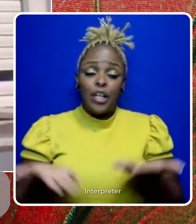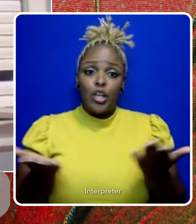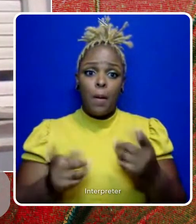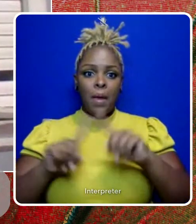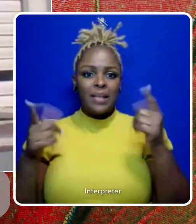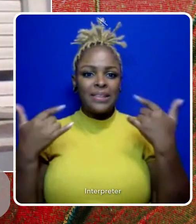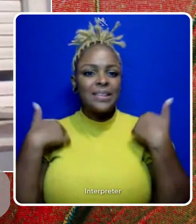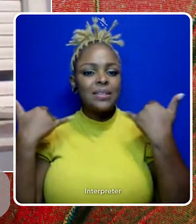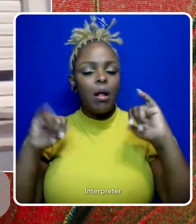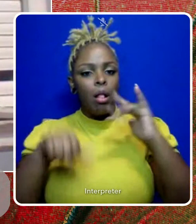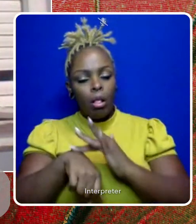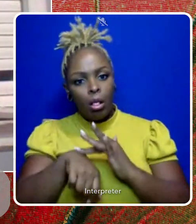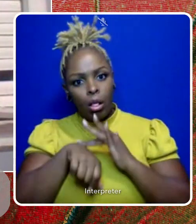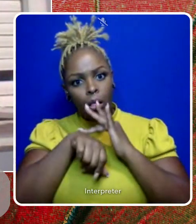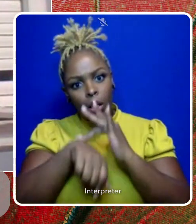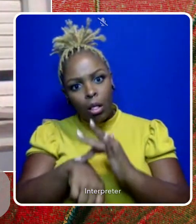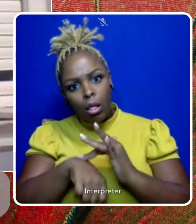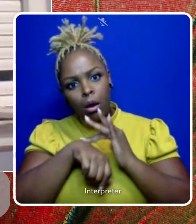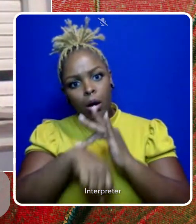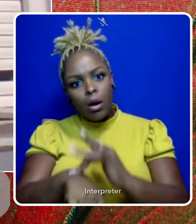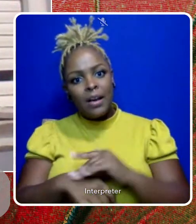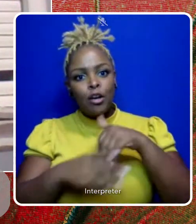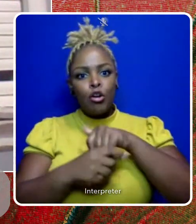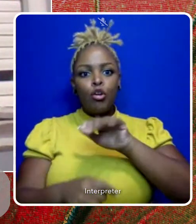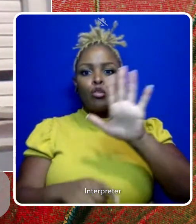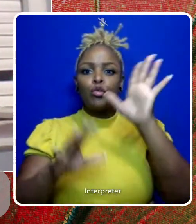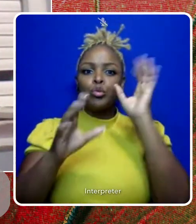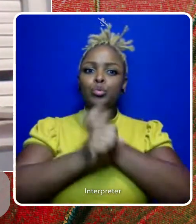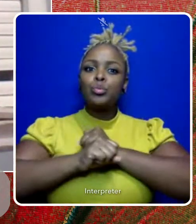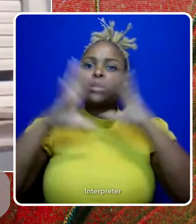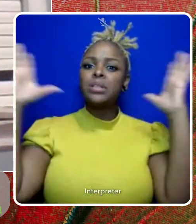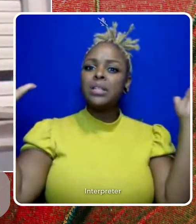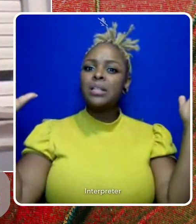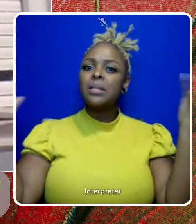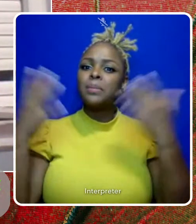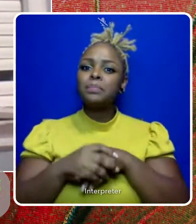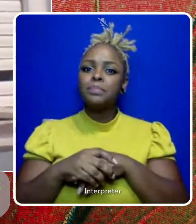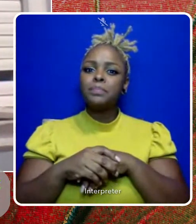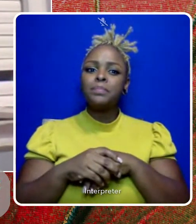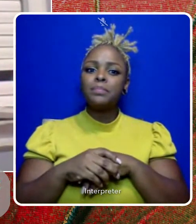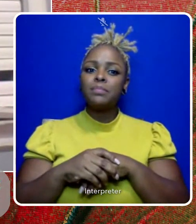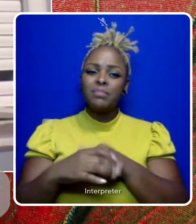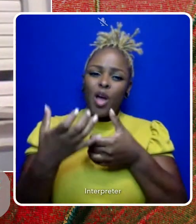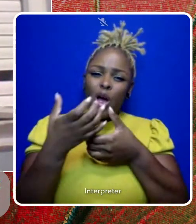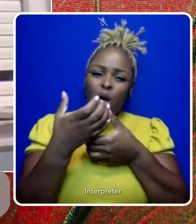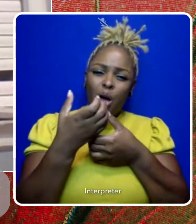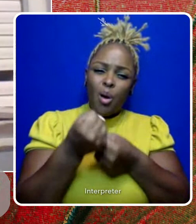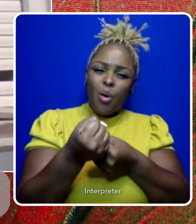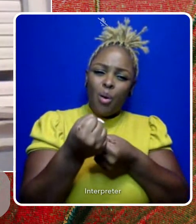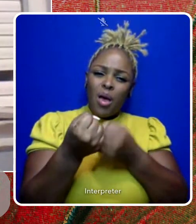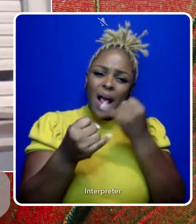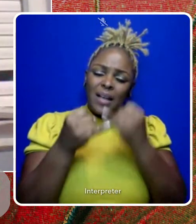strings, hanging on to the threads of the last time you said I love you and meant